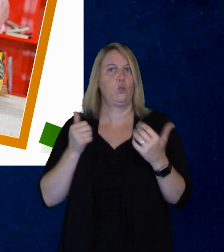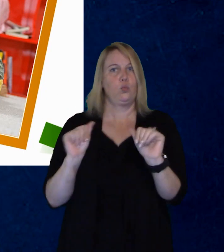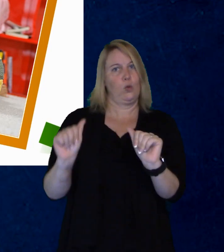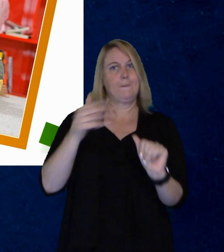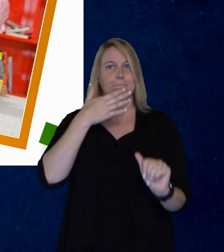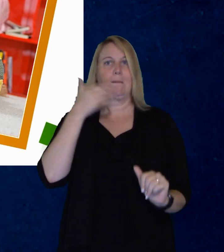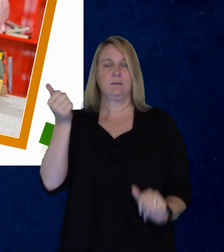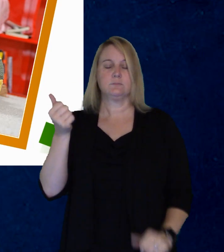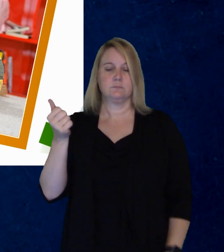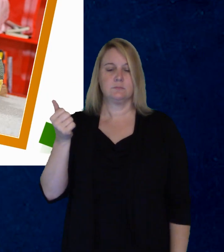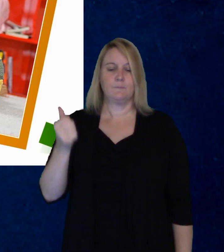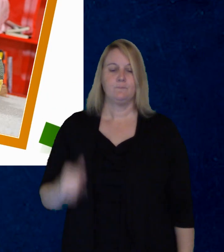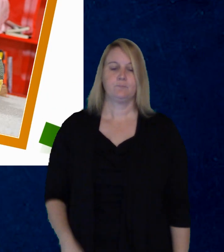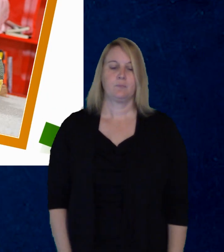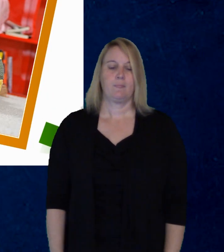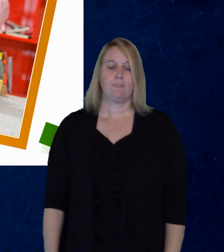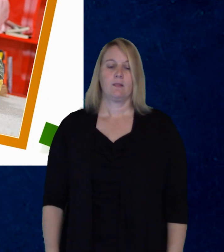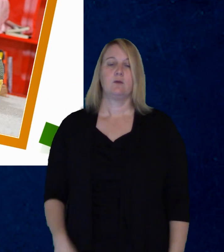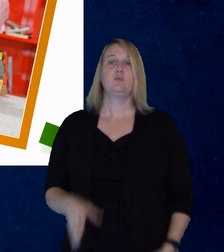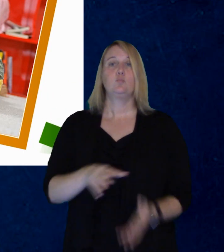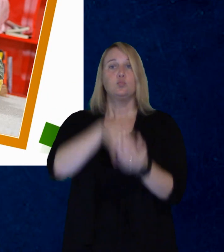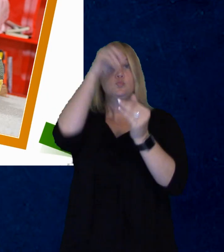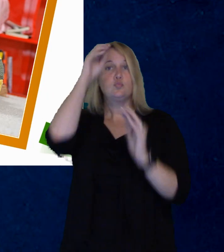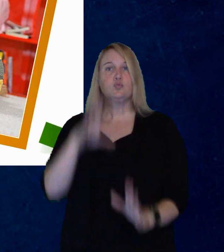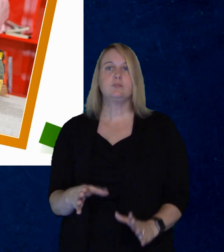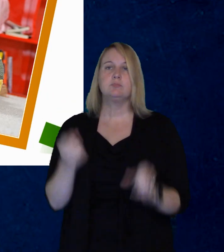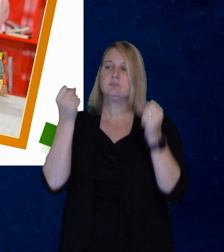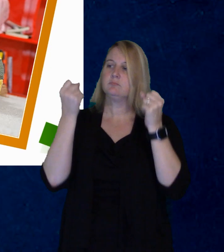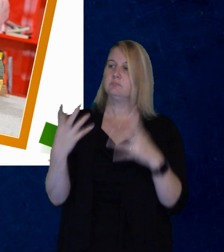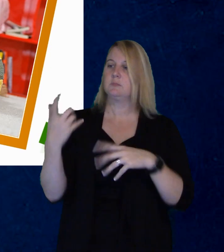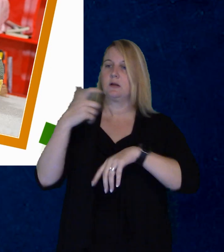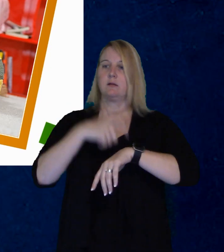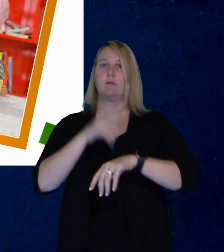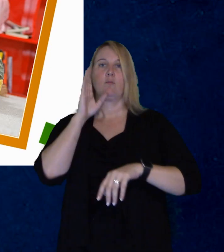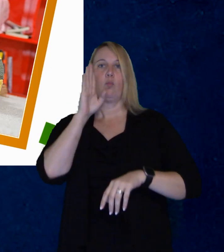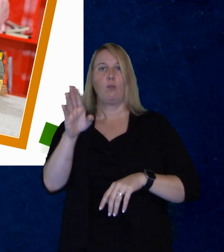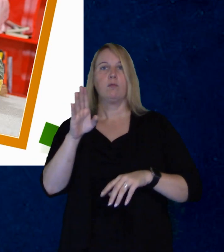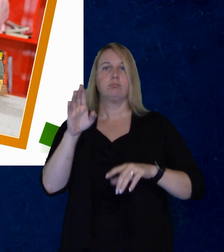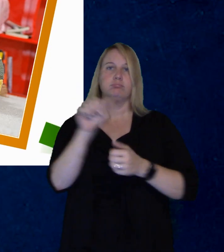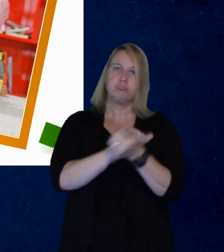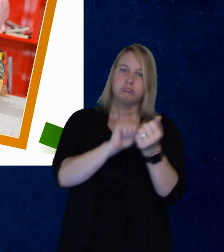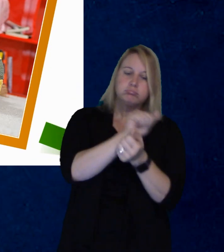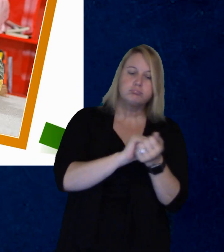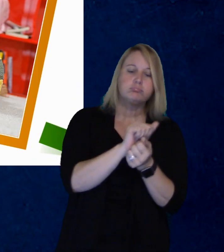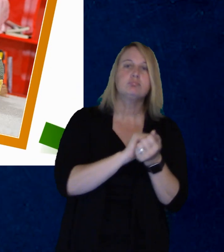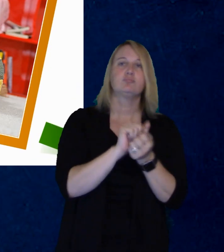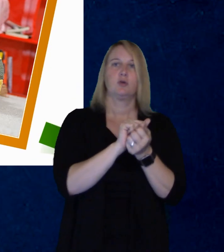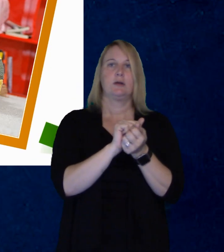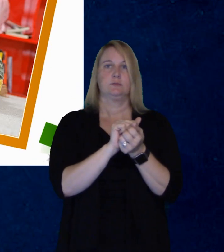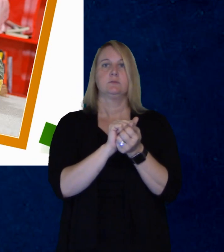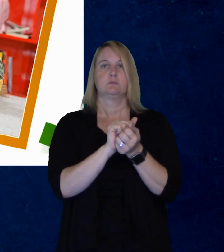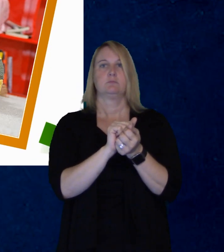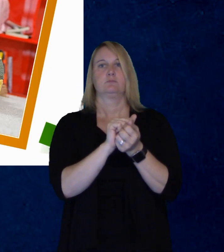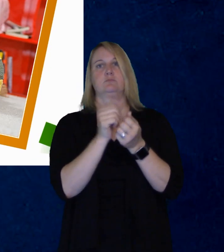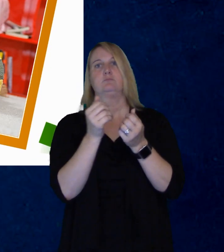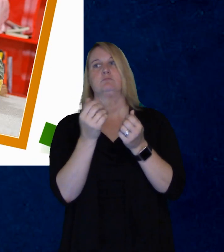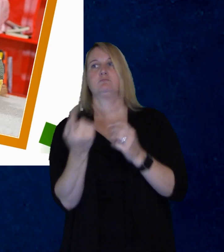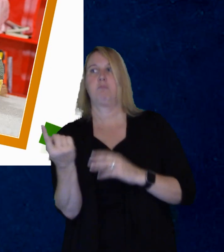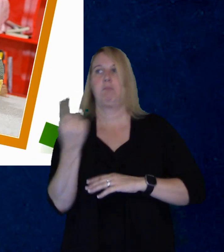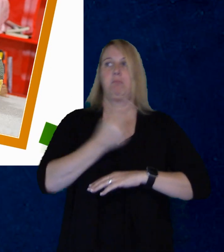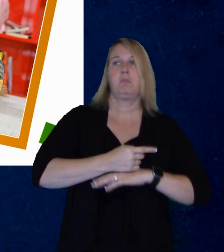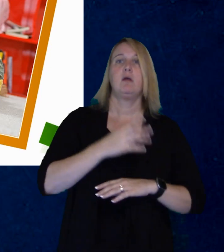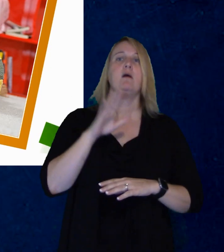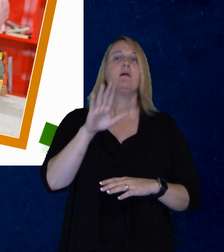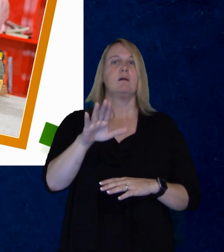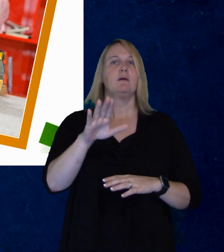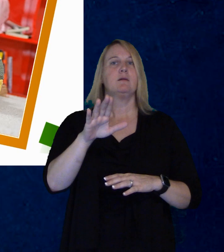possible. Students will also have multiple opportunities for hand washing and sanitizing throughout the school day, especially